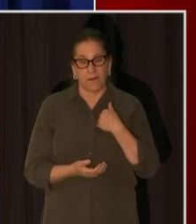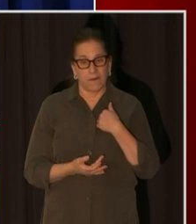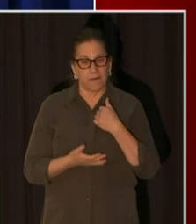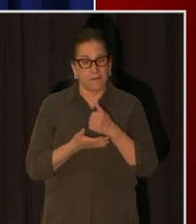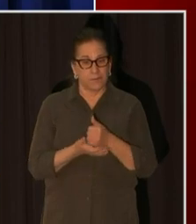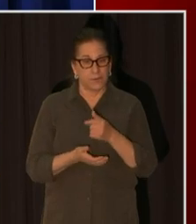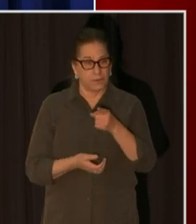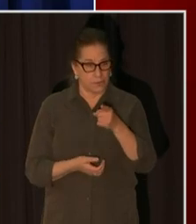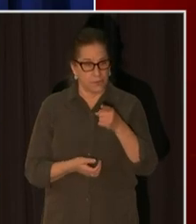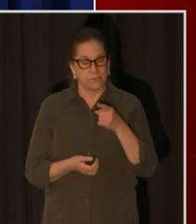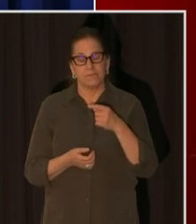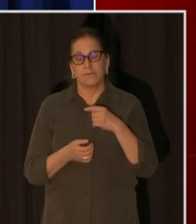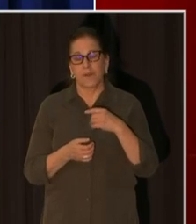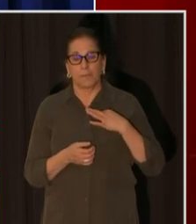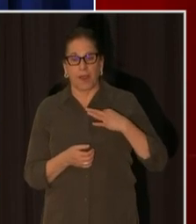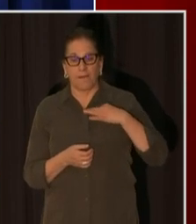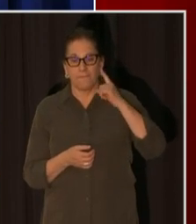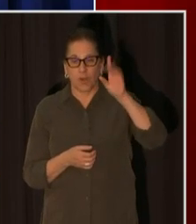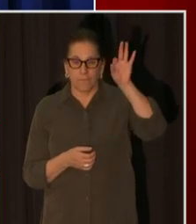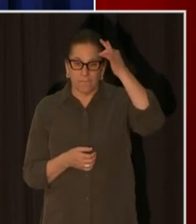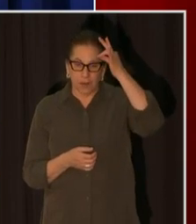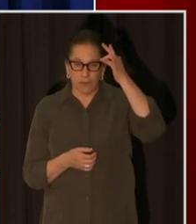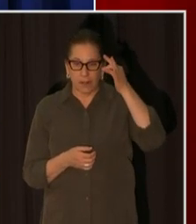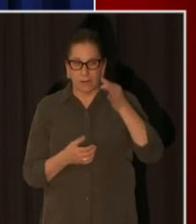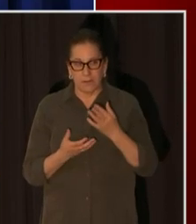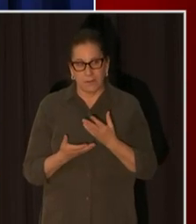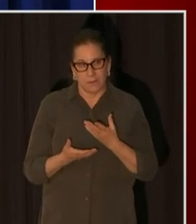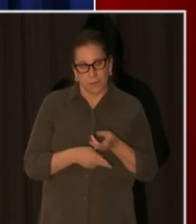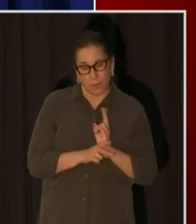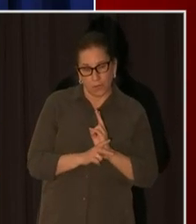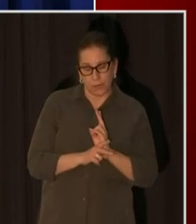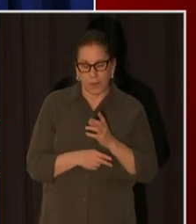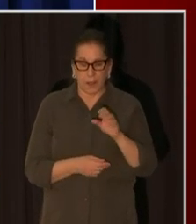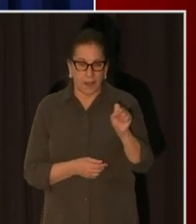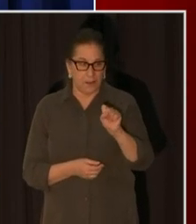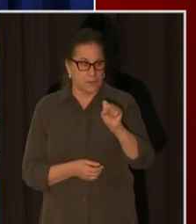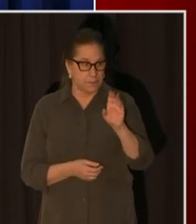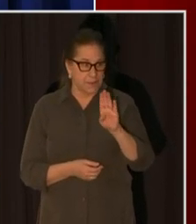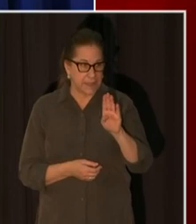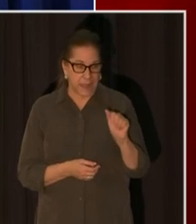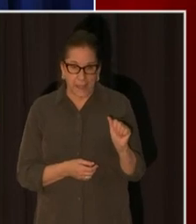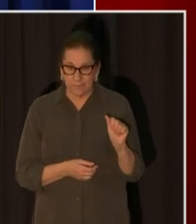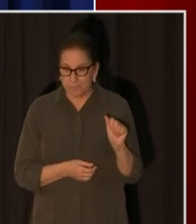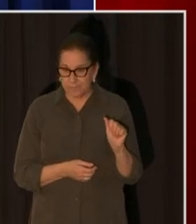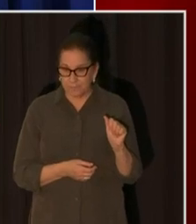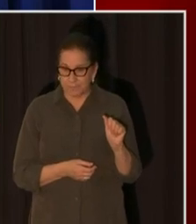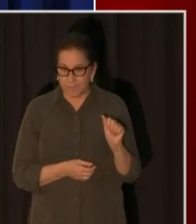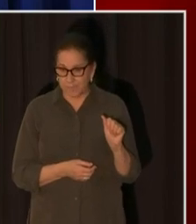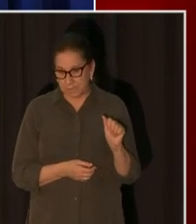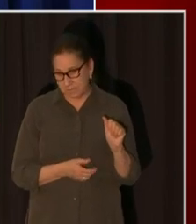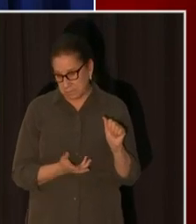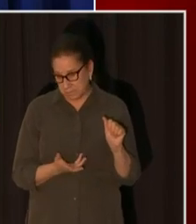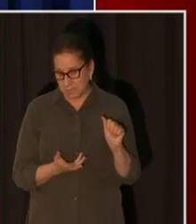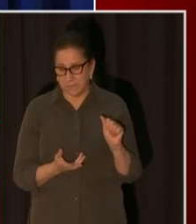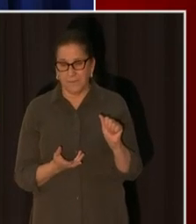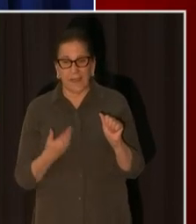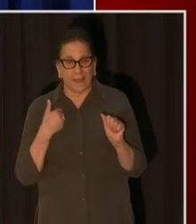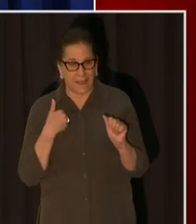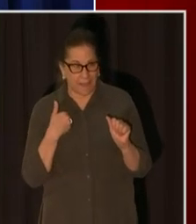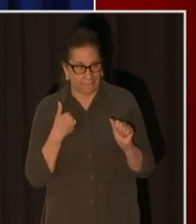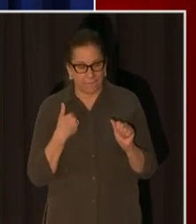the hours that are reduced, we will pay the employee through unemployment insurance benefits. This